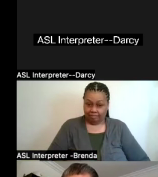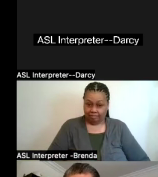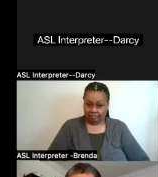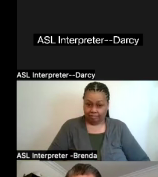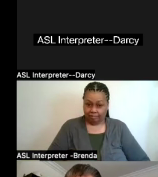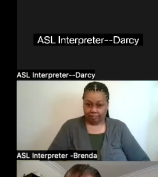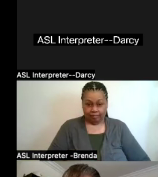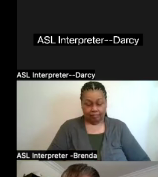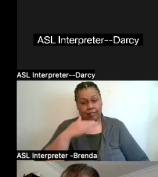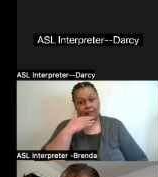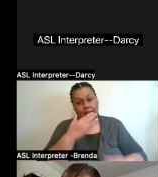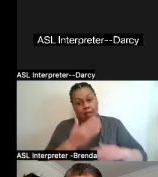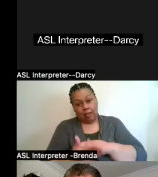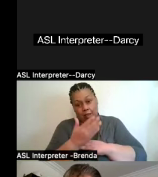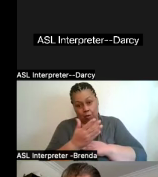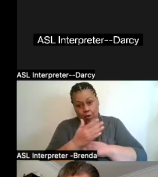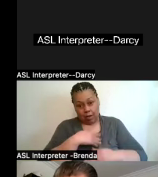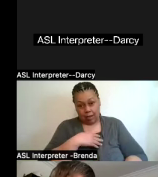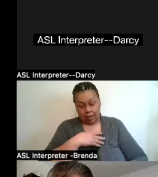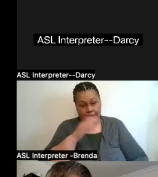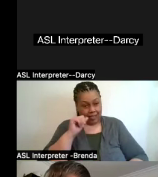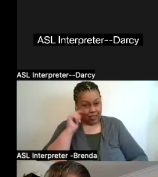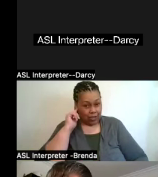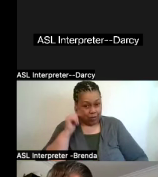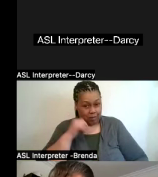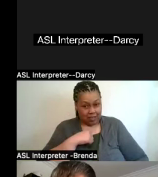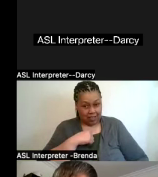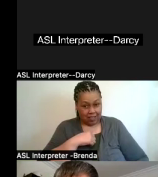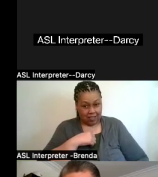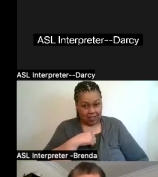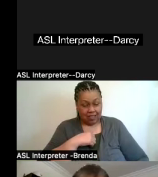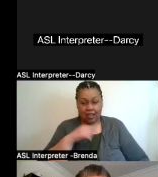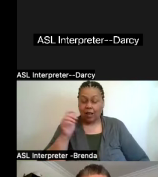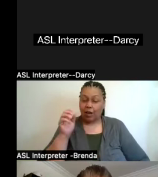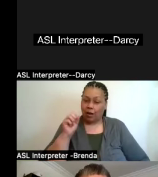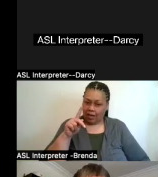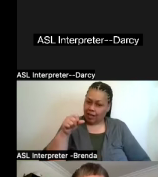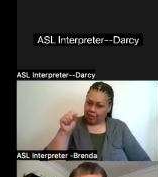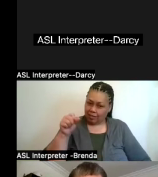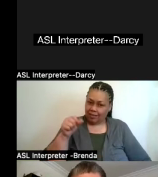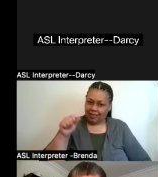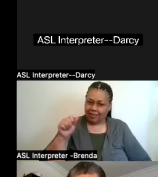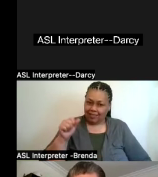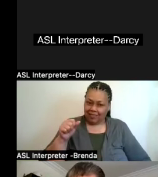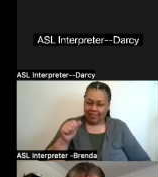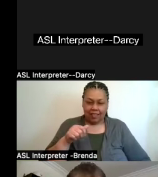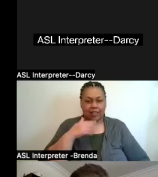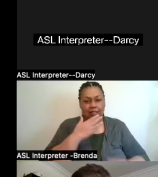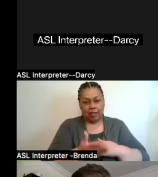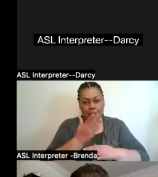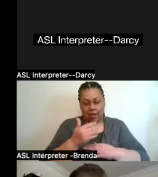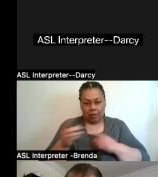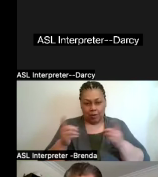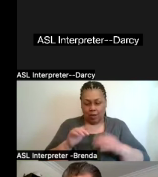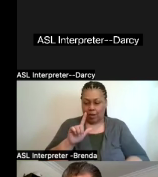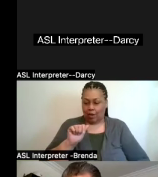Yeah, good morning. Can you hear me? I got my yes, we hear you. Yeah, good morning, everybody. Yeah, I'm the director of our Laguna